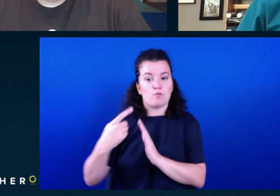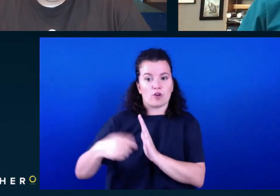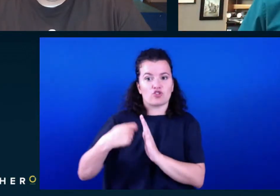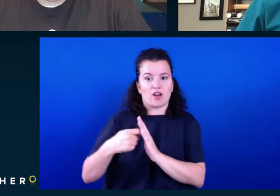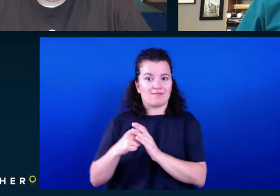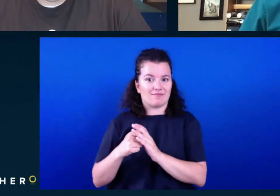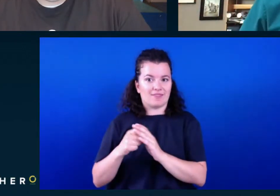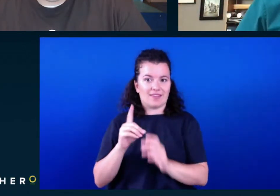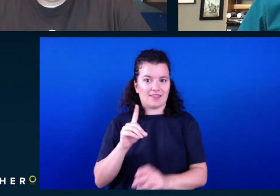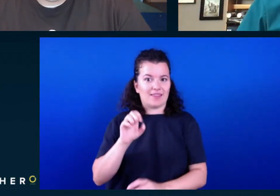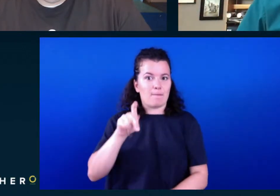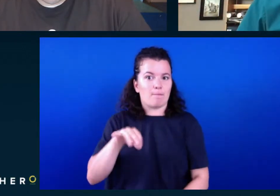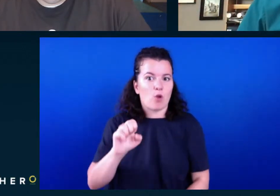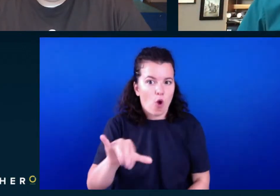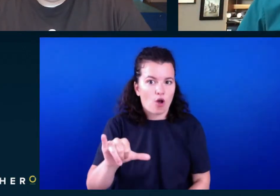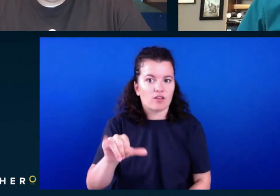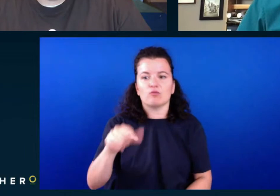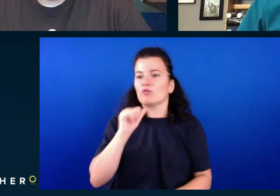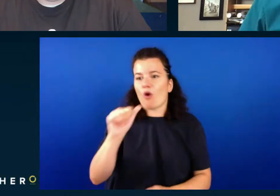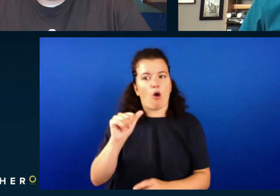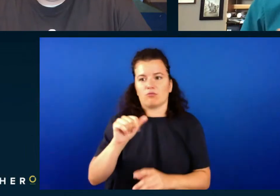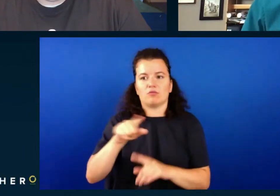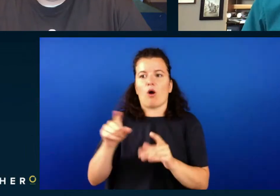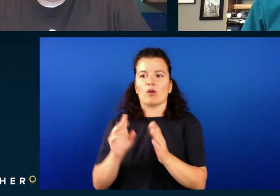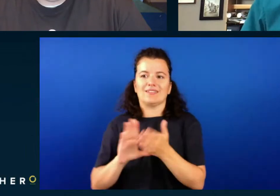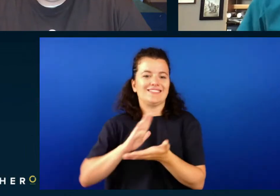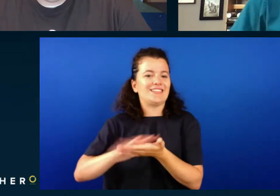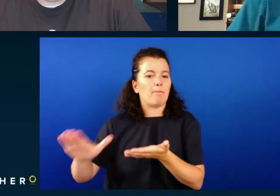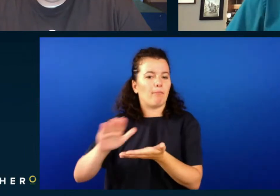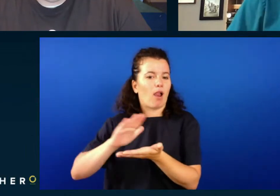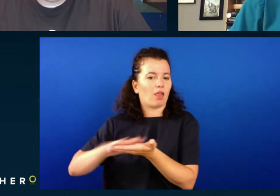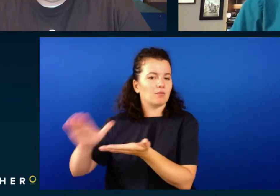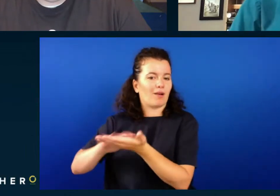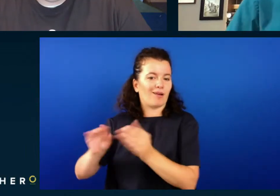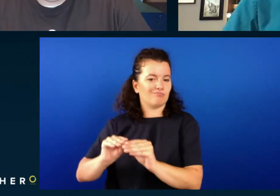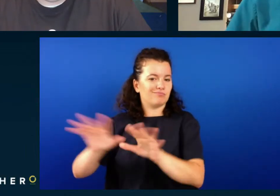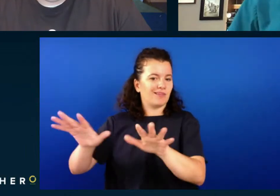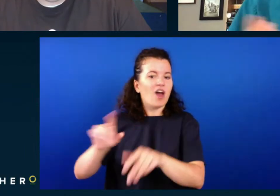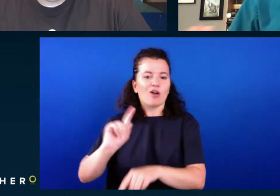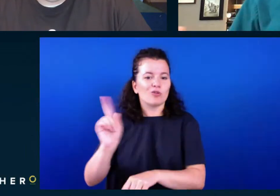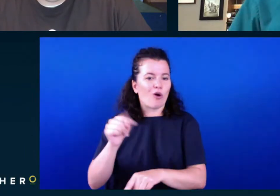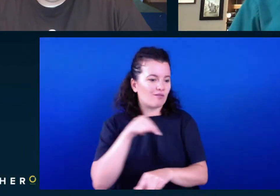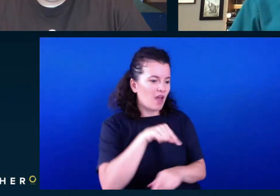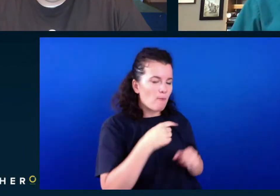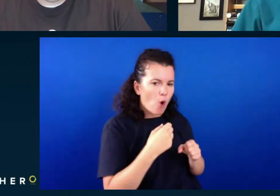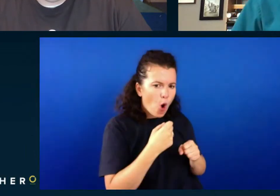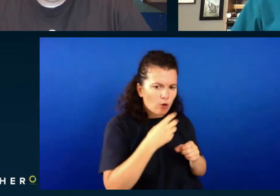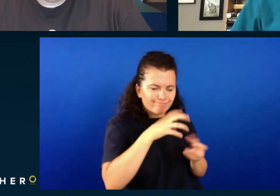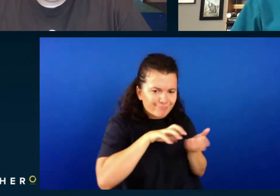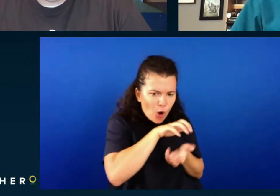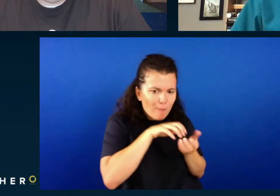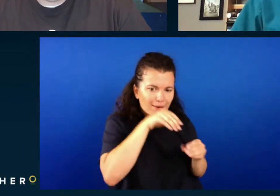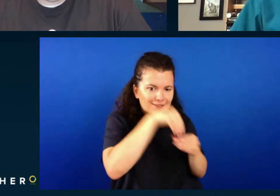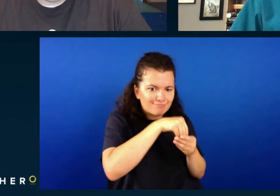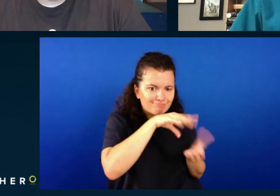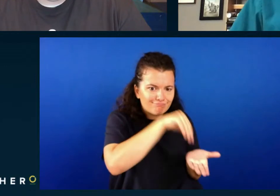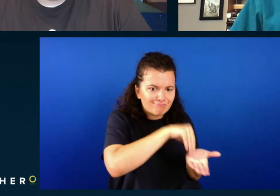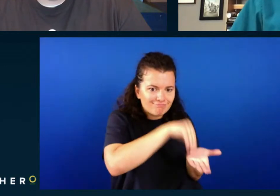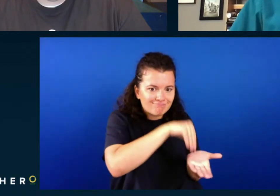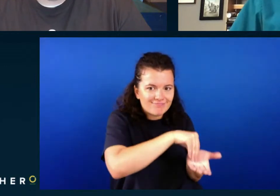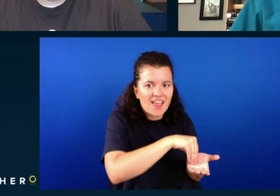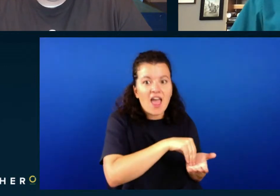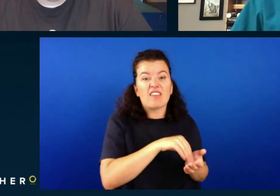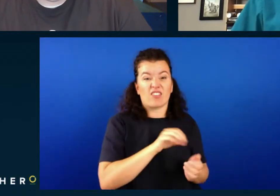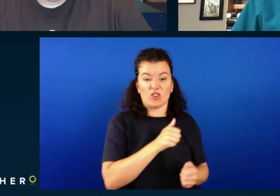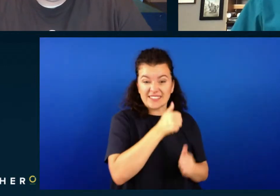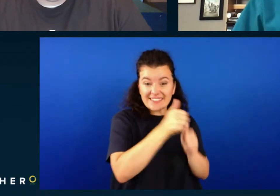you're building more complex applications. And so as part of that, People are building microservices, like it or not, and they're